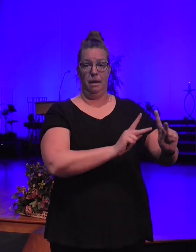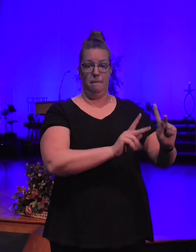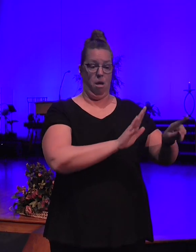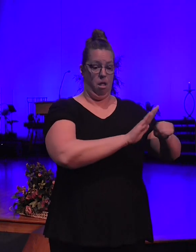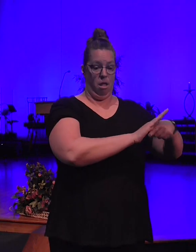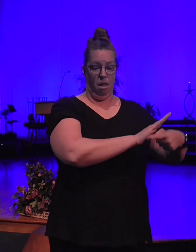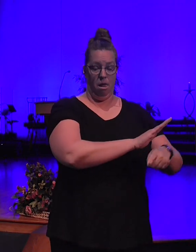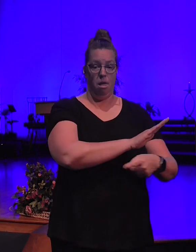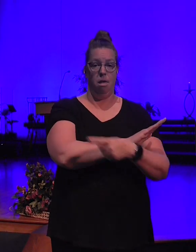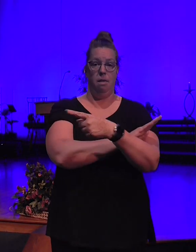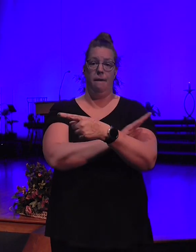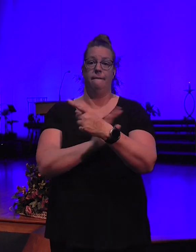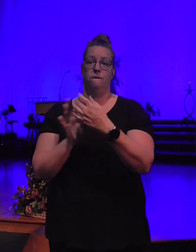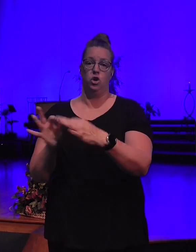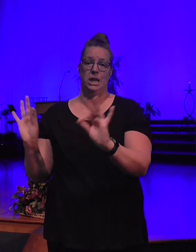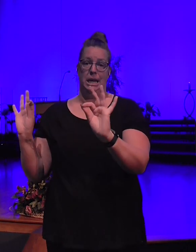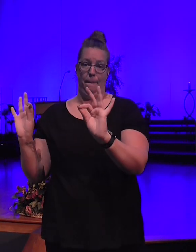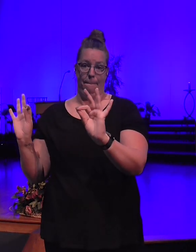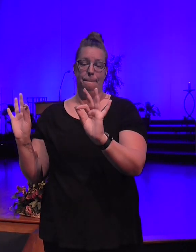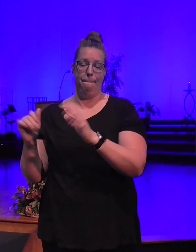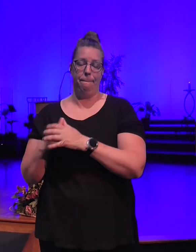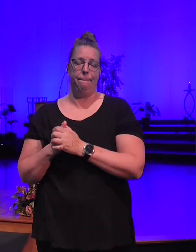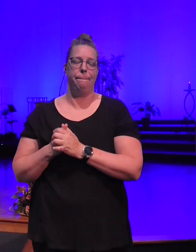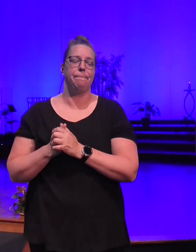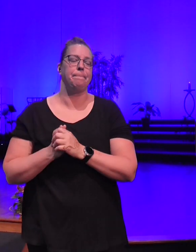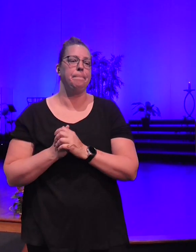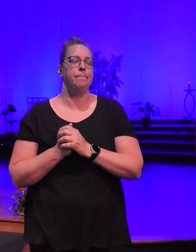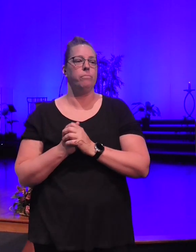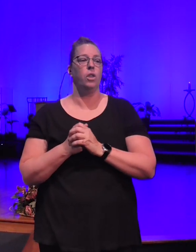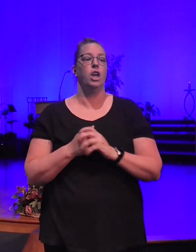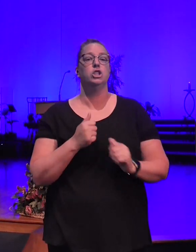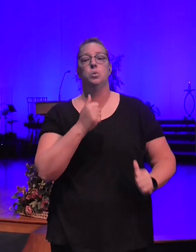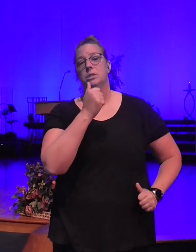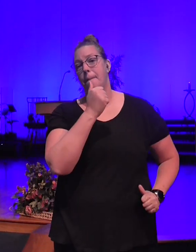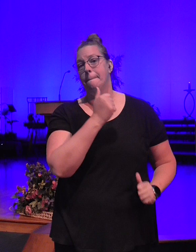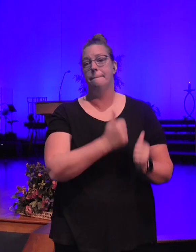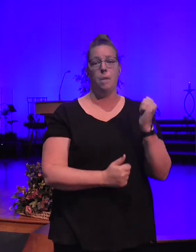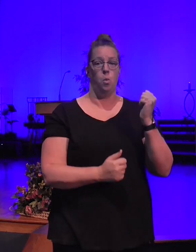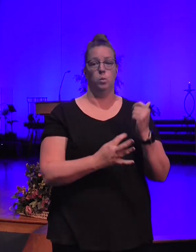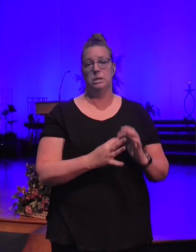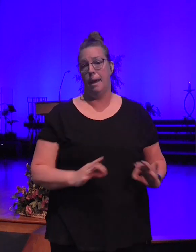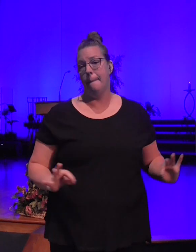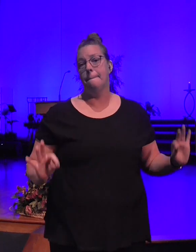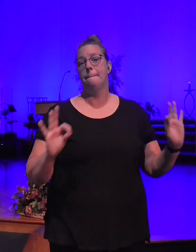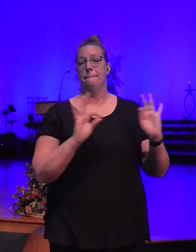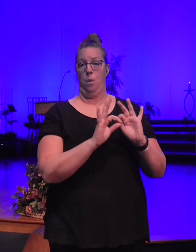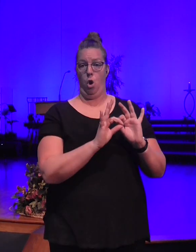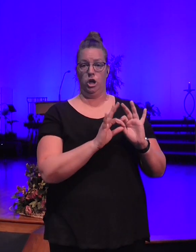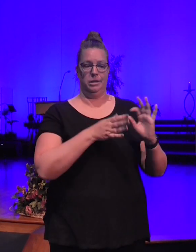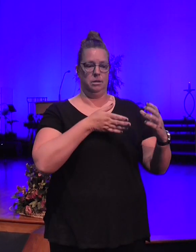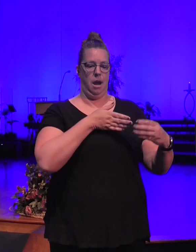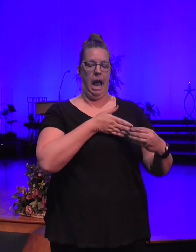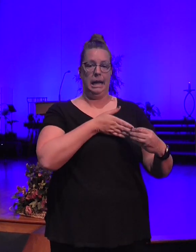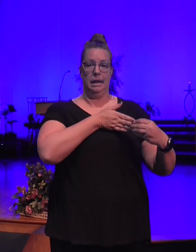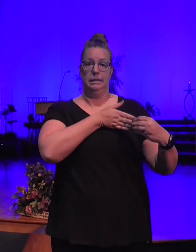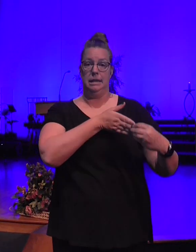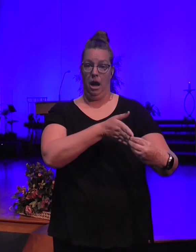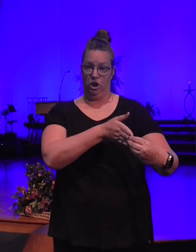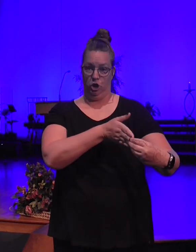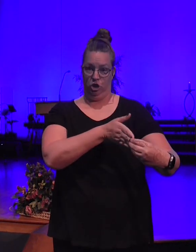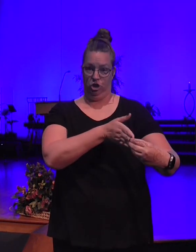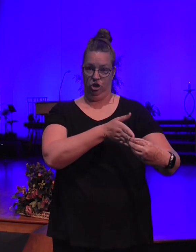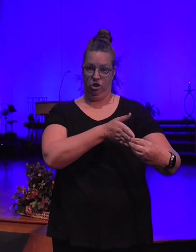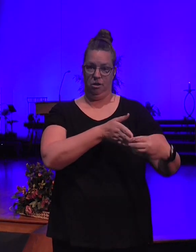plantations into freedom. She was the most important conductor